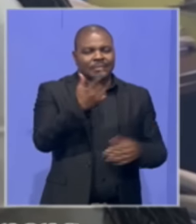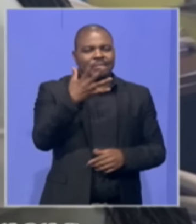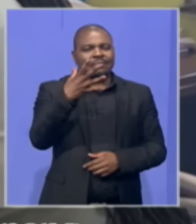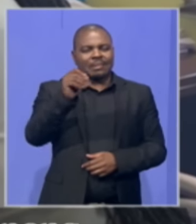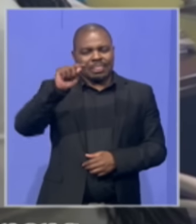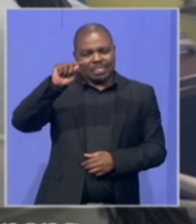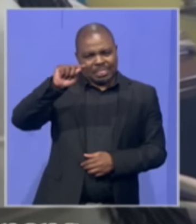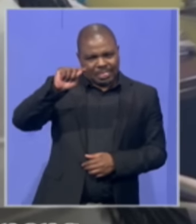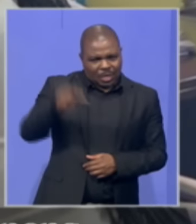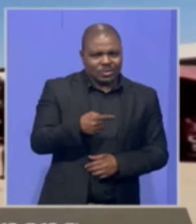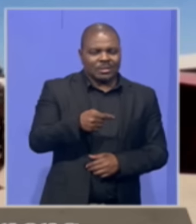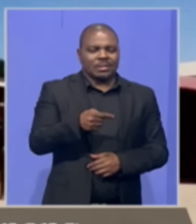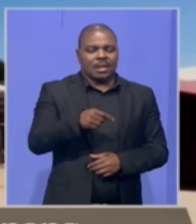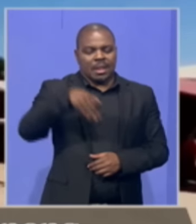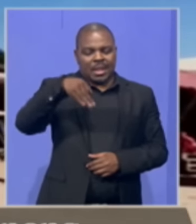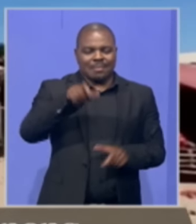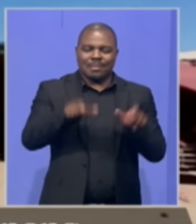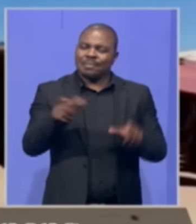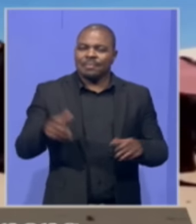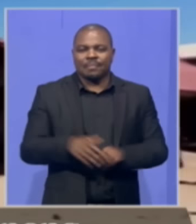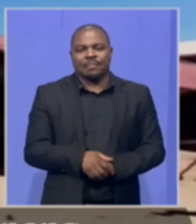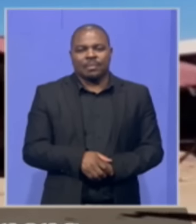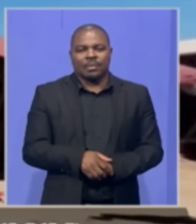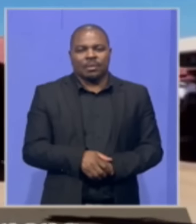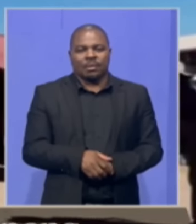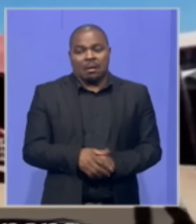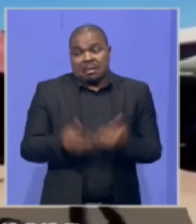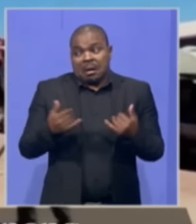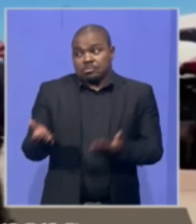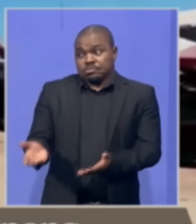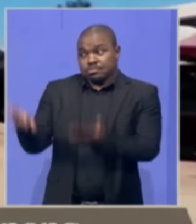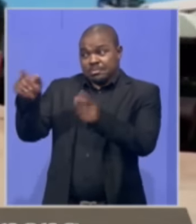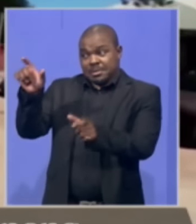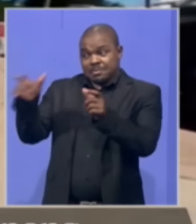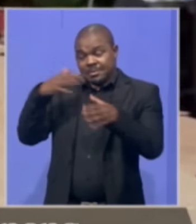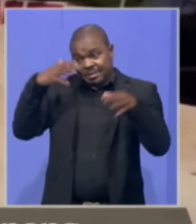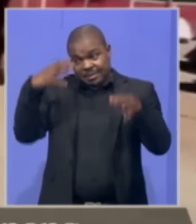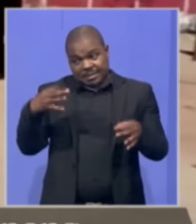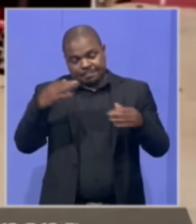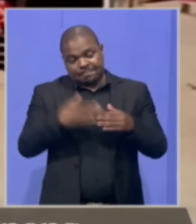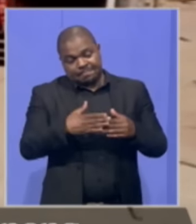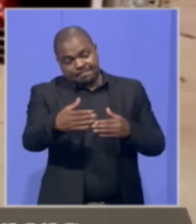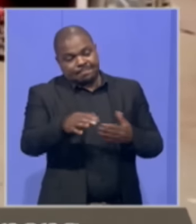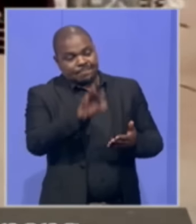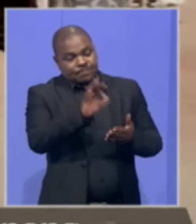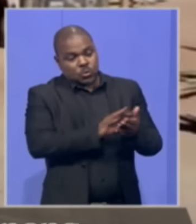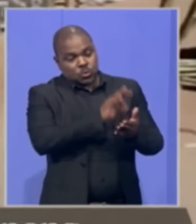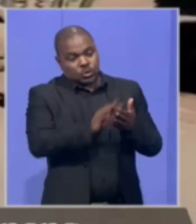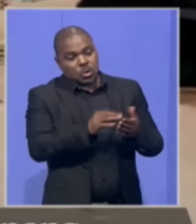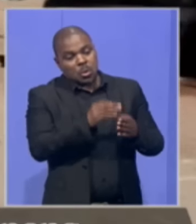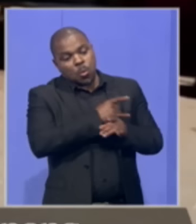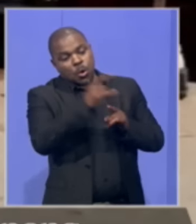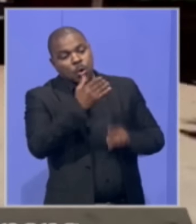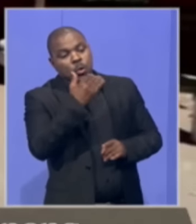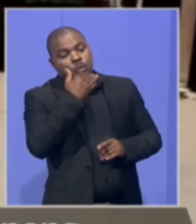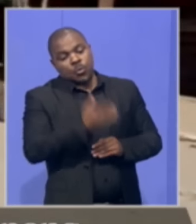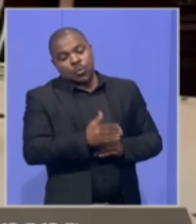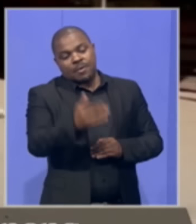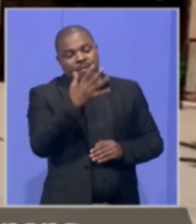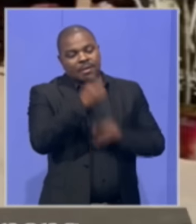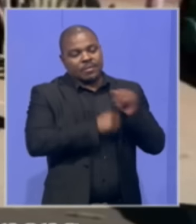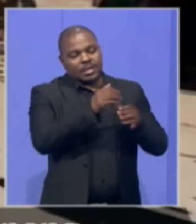750,000 Namibians. Jaanong go mamaruding a batlhophi go swetsa gore ke mang a tlileng go etelelana gapele mo dingwageng di le